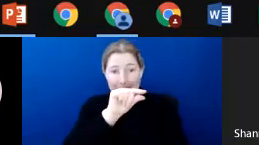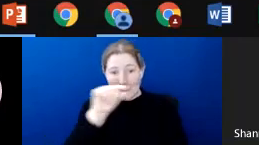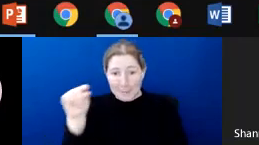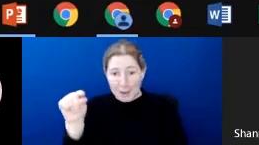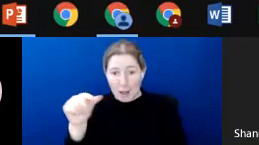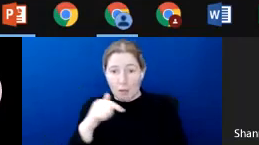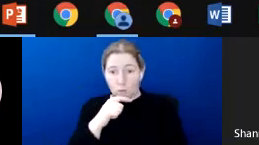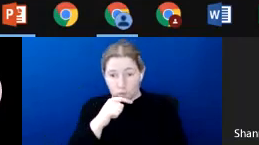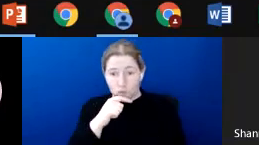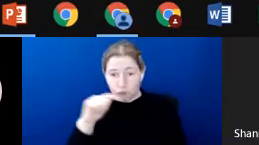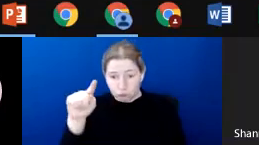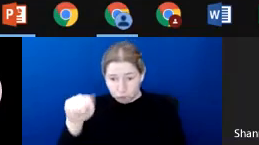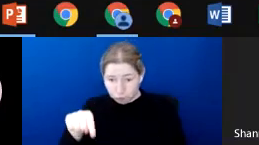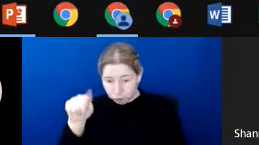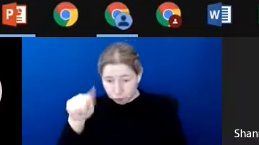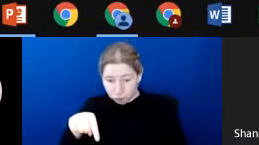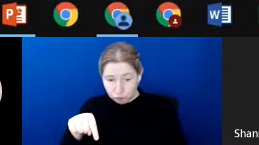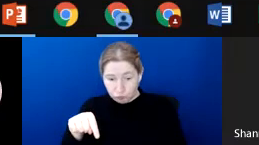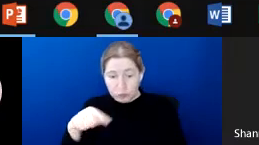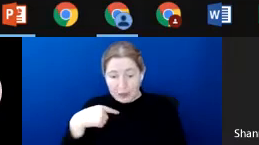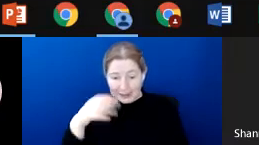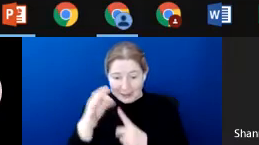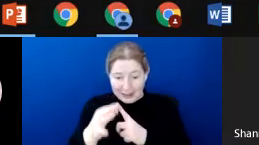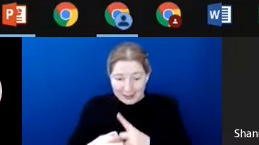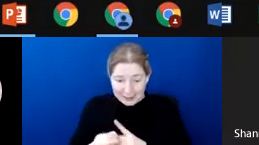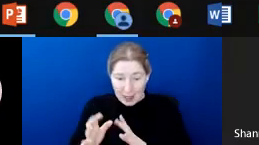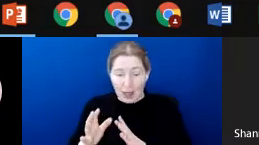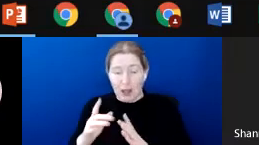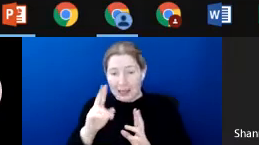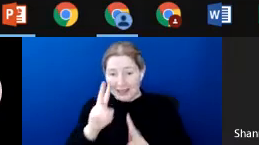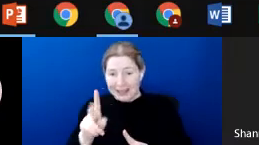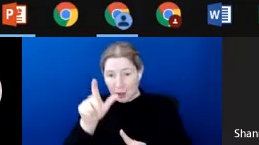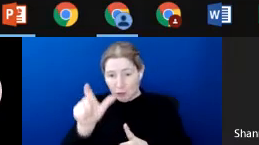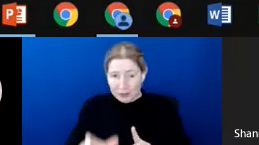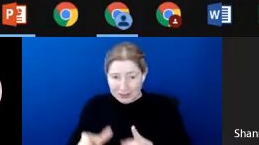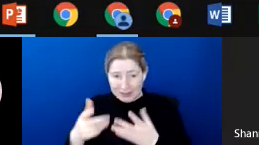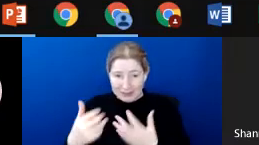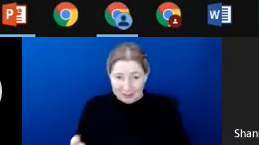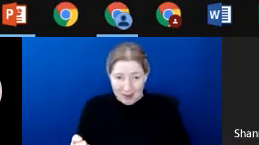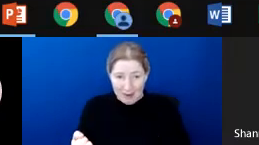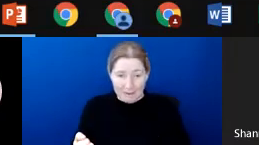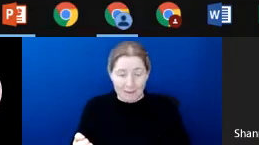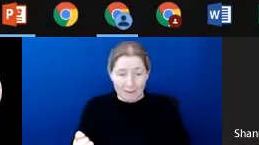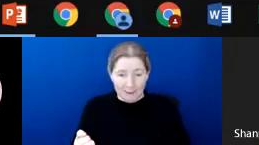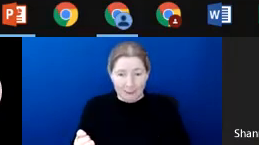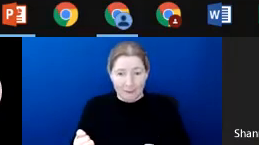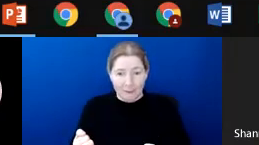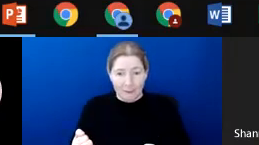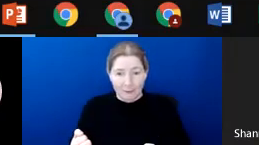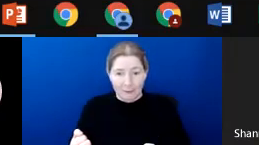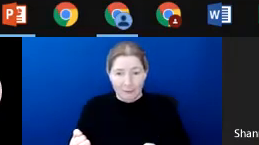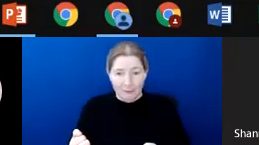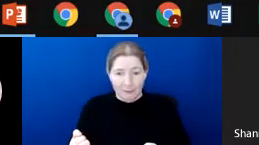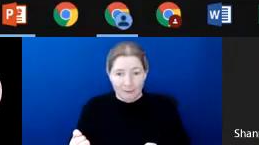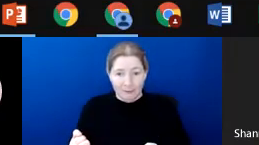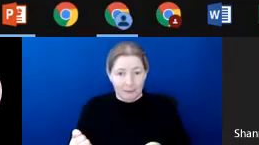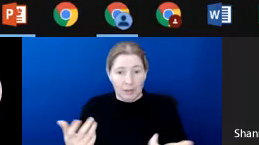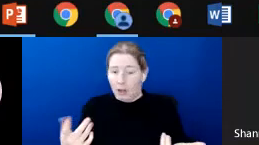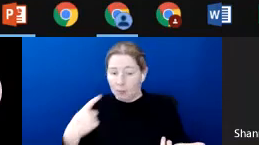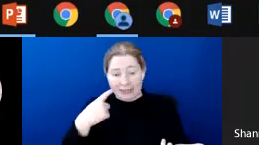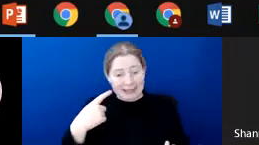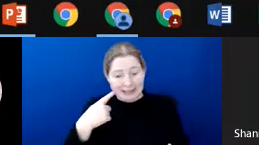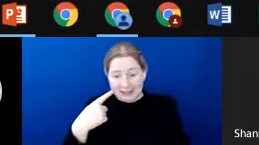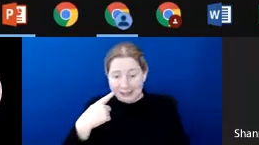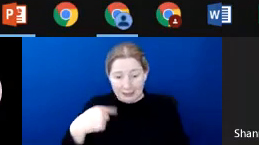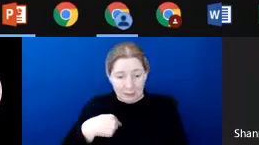can see the all the details. I can see the receipt. Easy for me